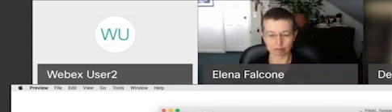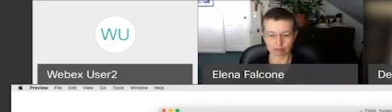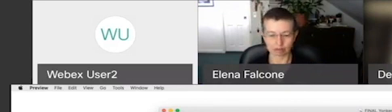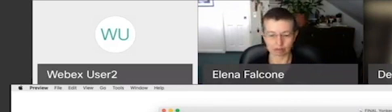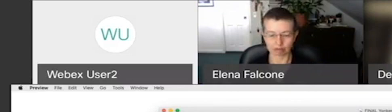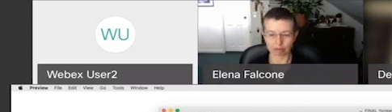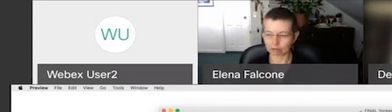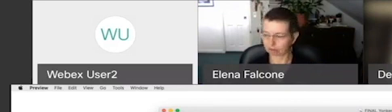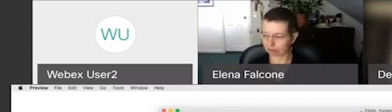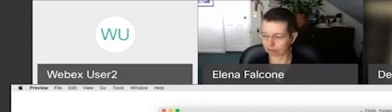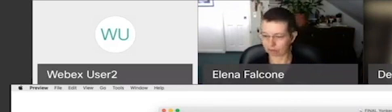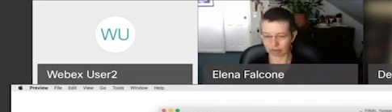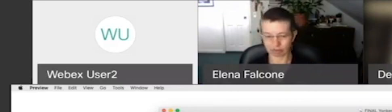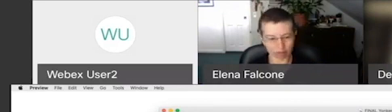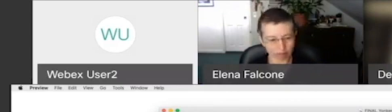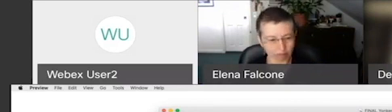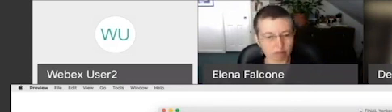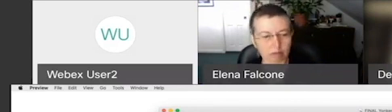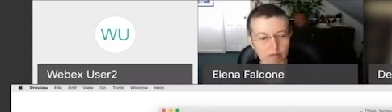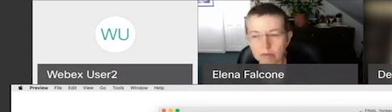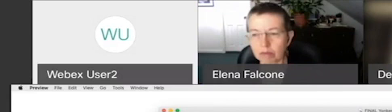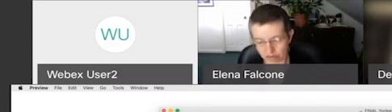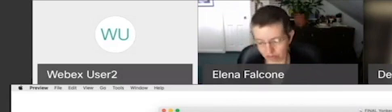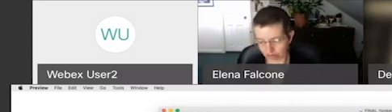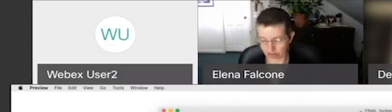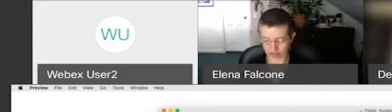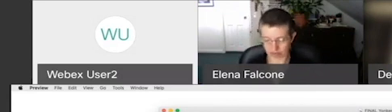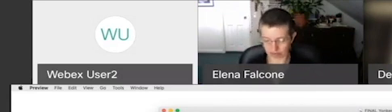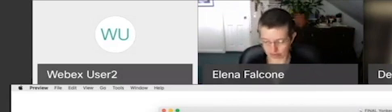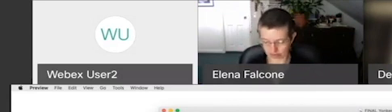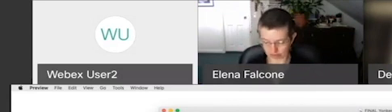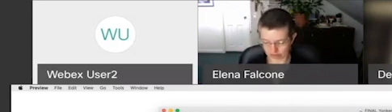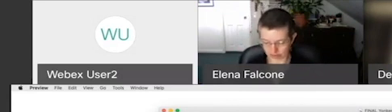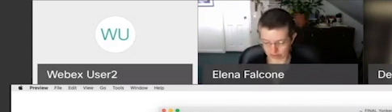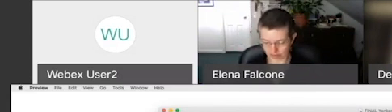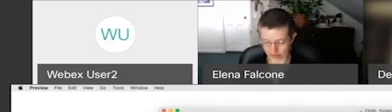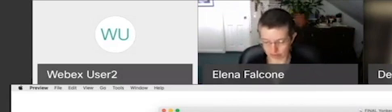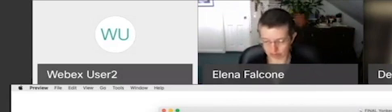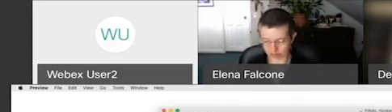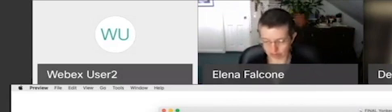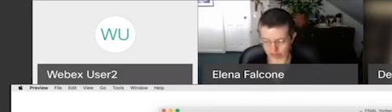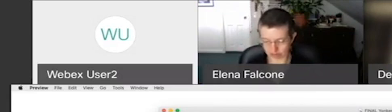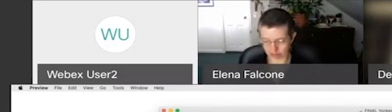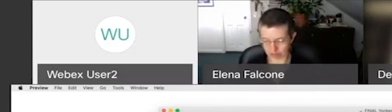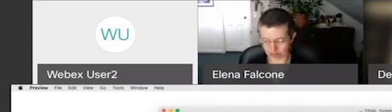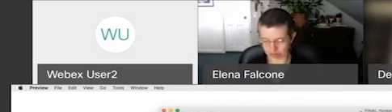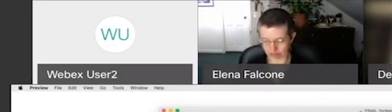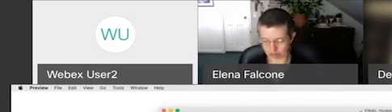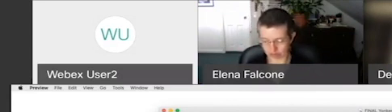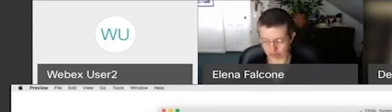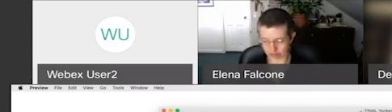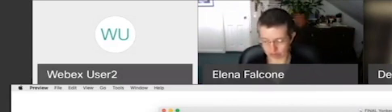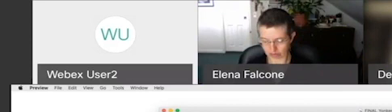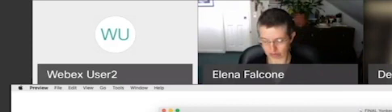affairs, to pay my bills, to pay my taxes, to handle my real estate, to purchase real estate, to